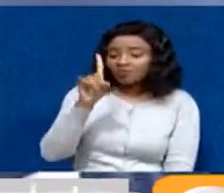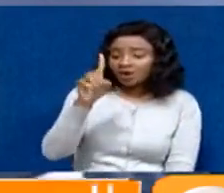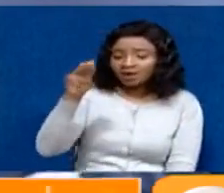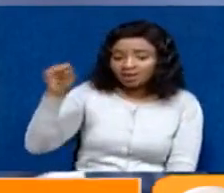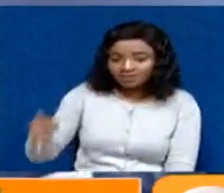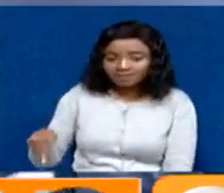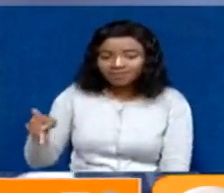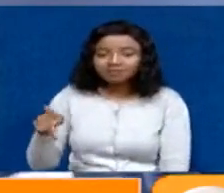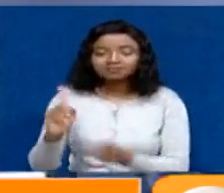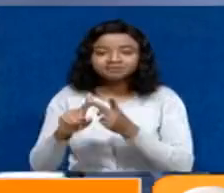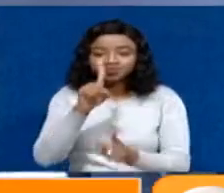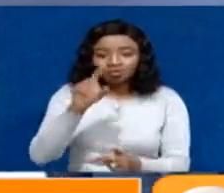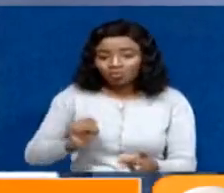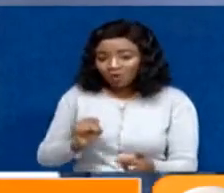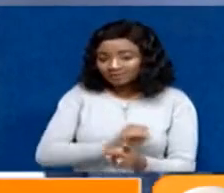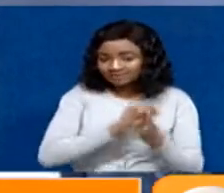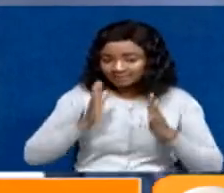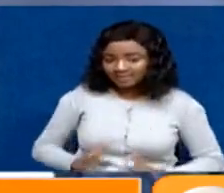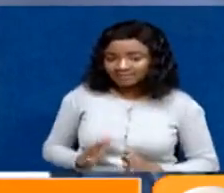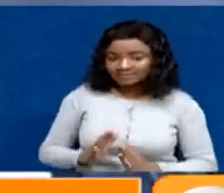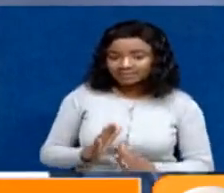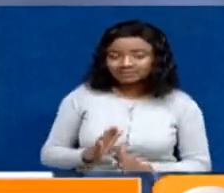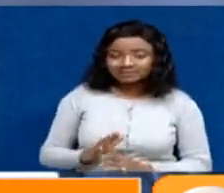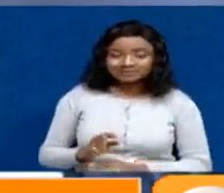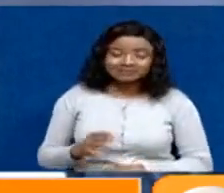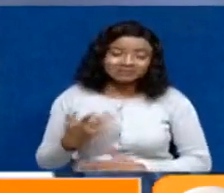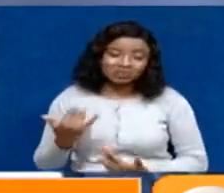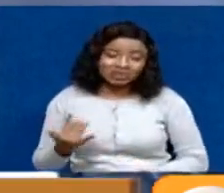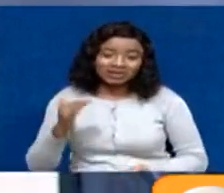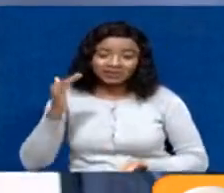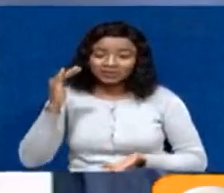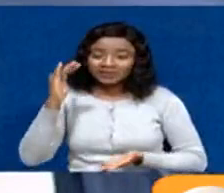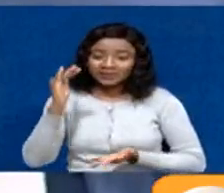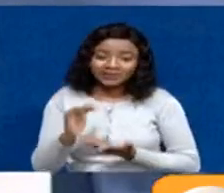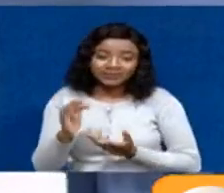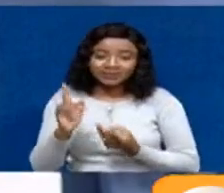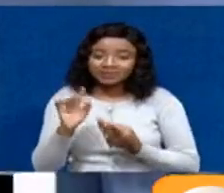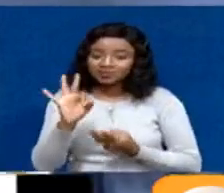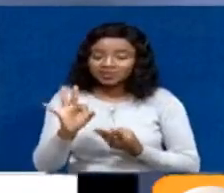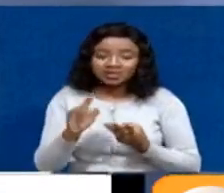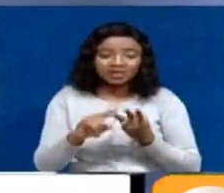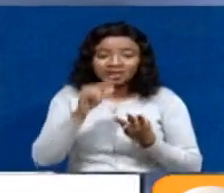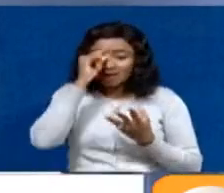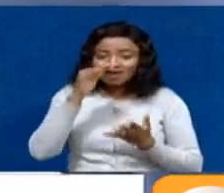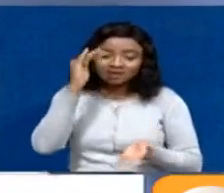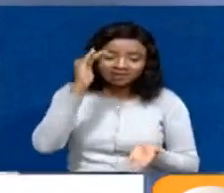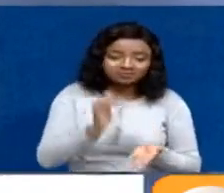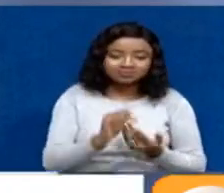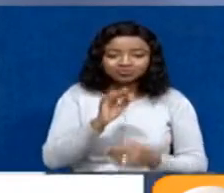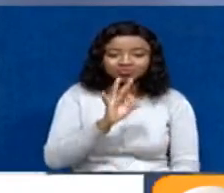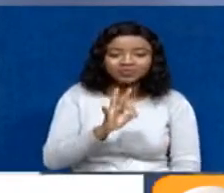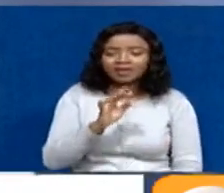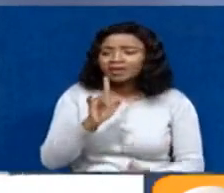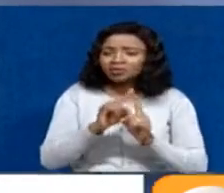have one senator, this has been reduced from three. You have one governor, reduced from three, and